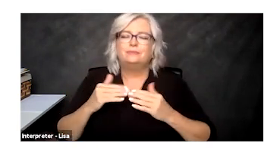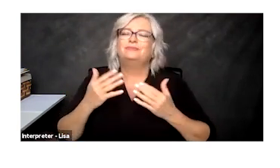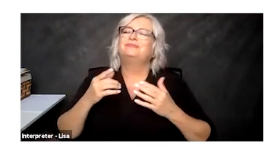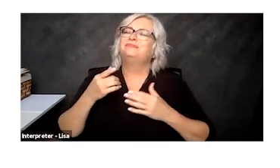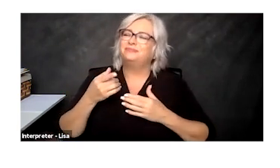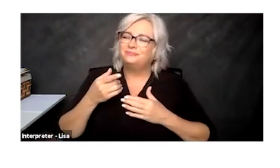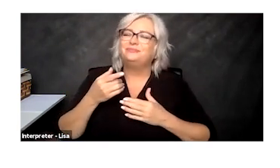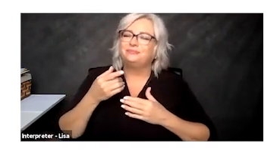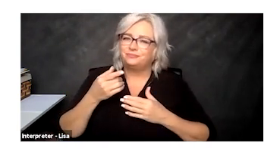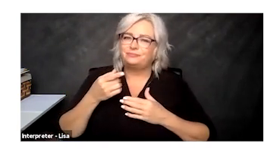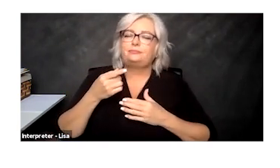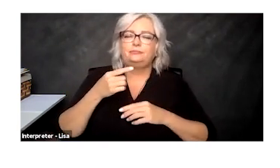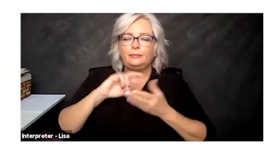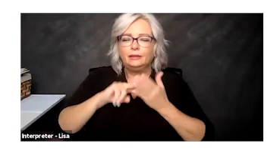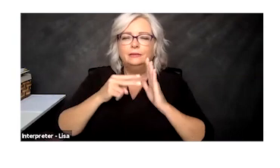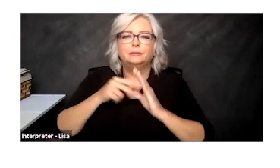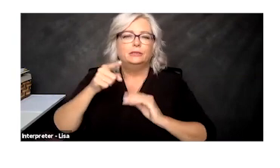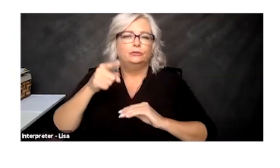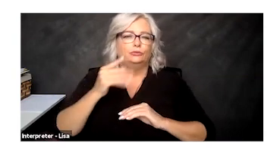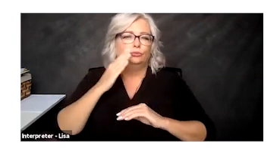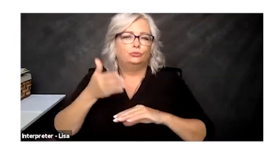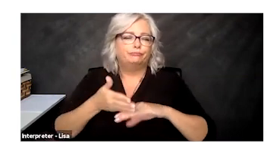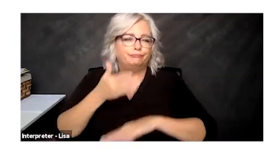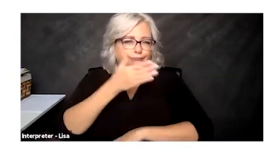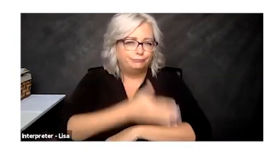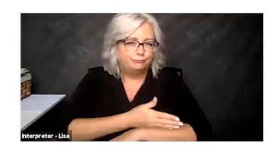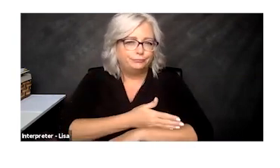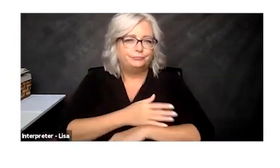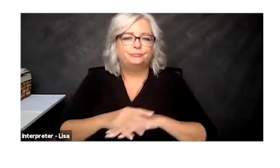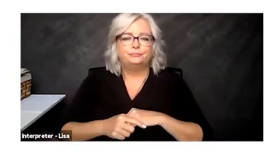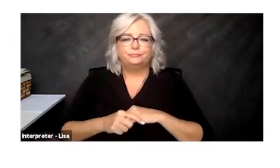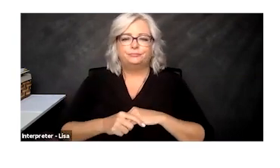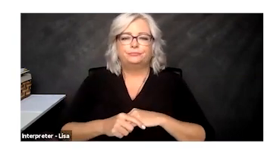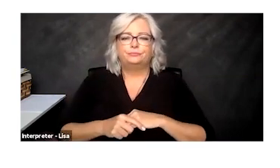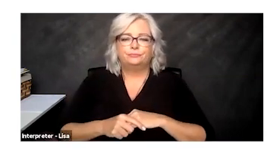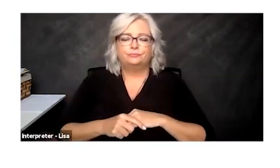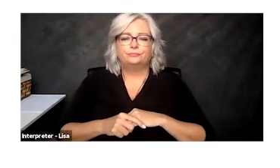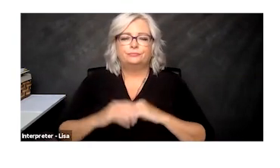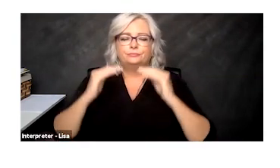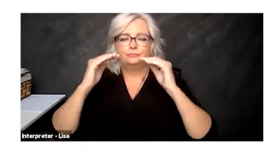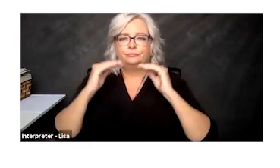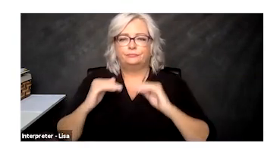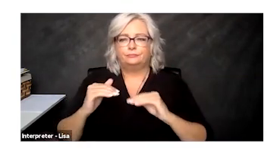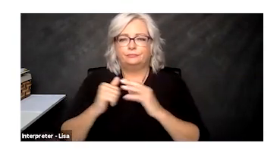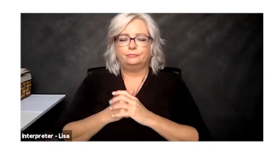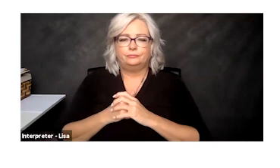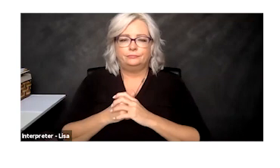equipped to deal with things when it bubbles up into the public consciousness. Next slide, please,